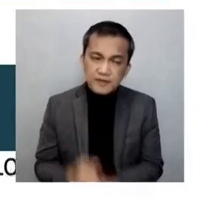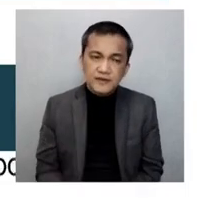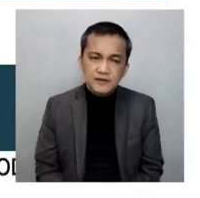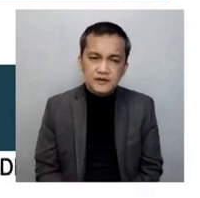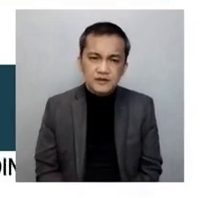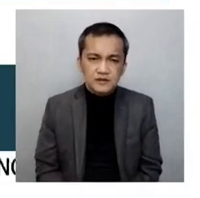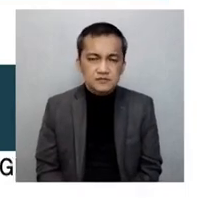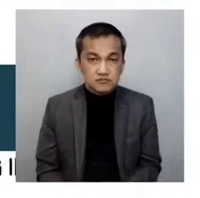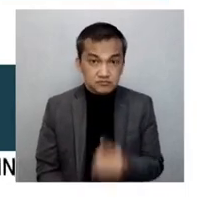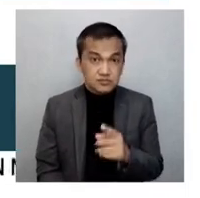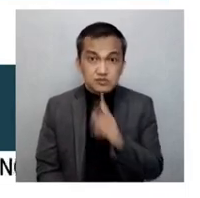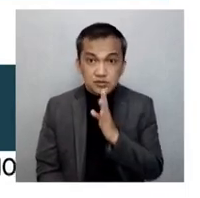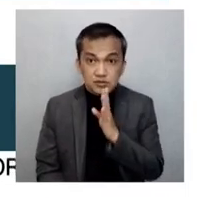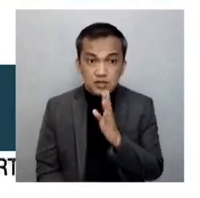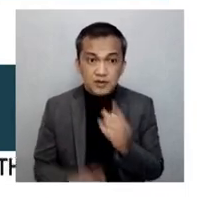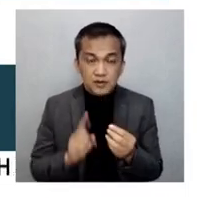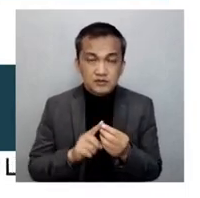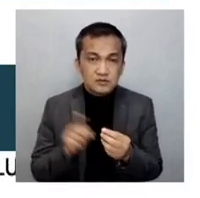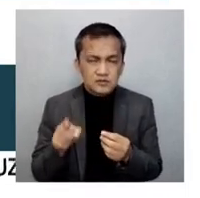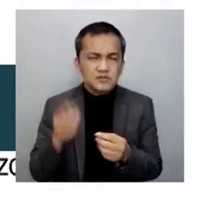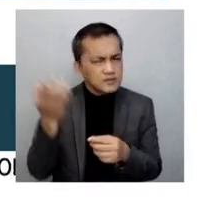that before.